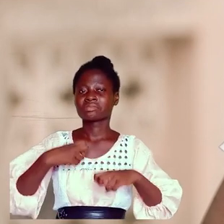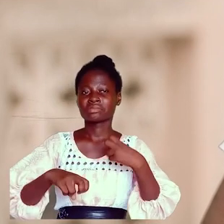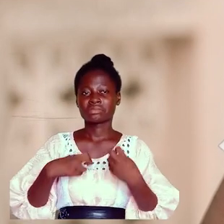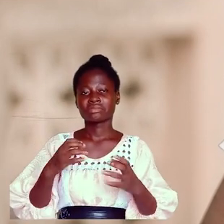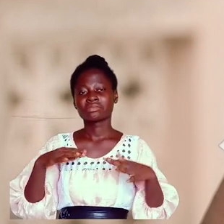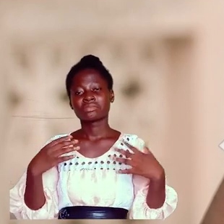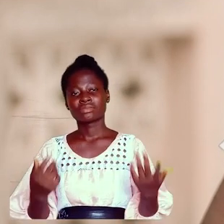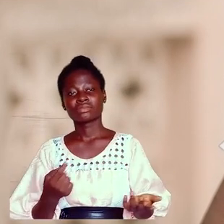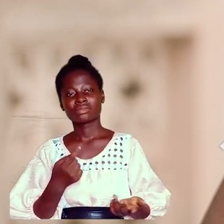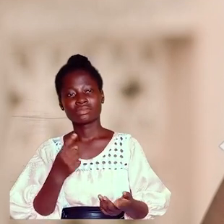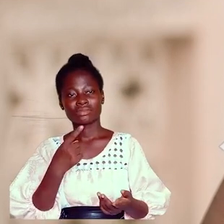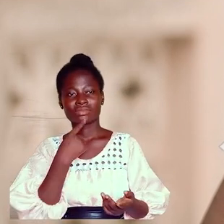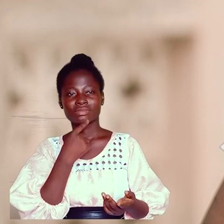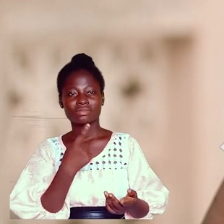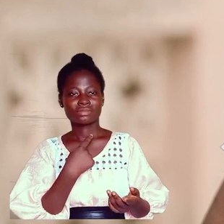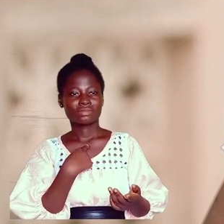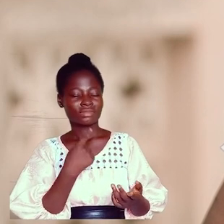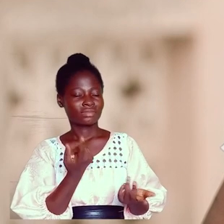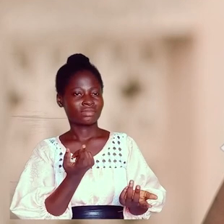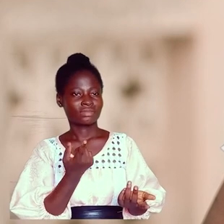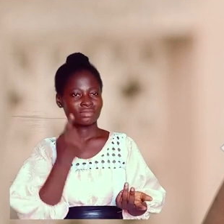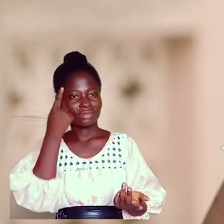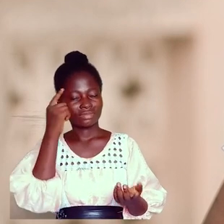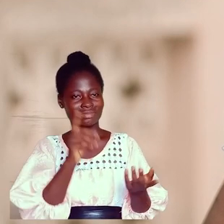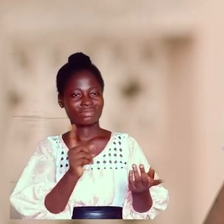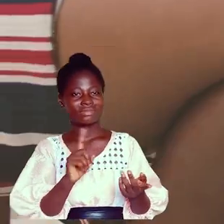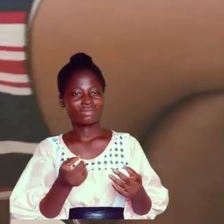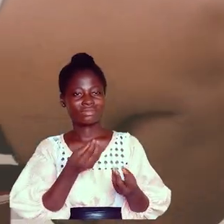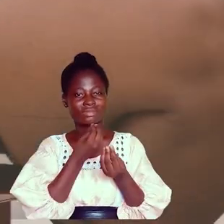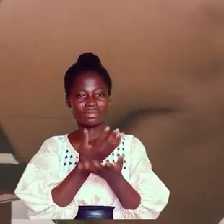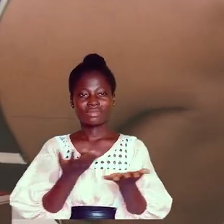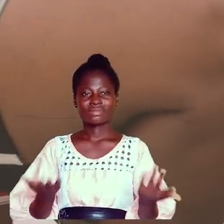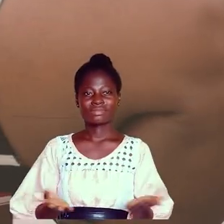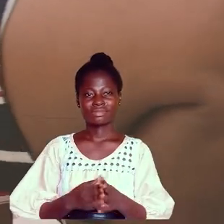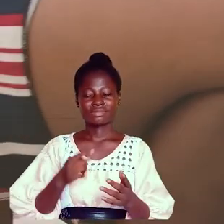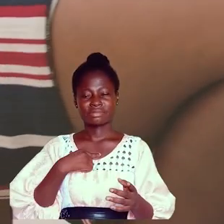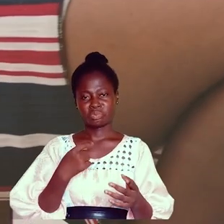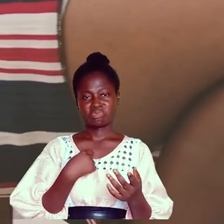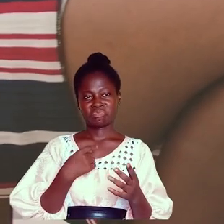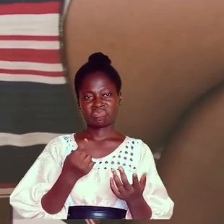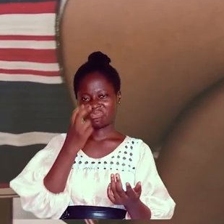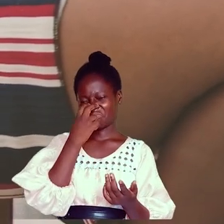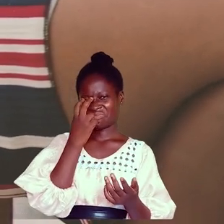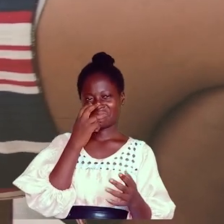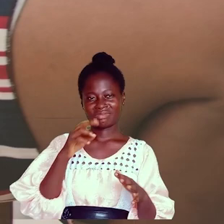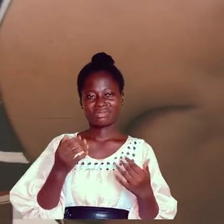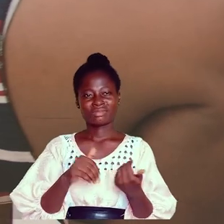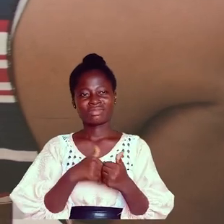me I should go and search for him. If I know his whereabouts, I should come and inform them. But I said, how can a